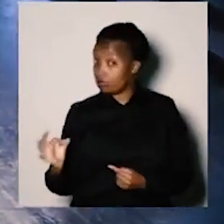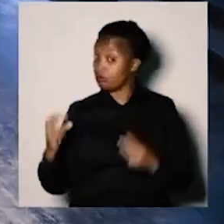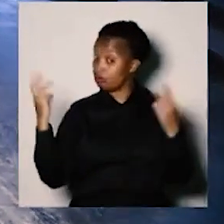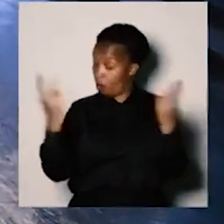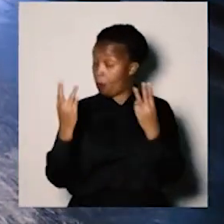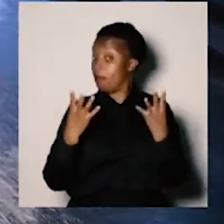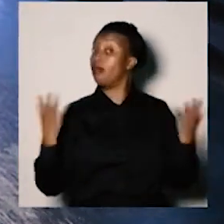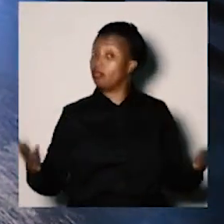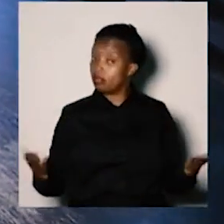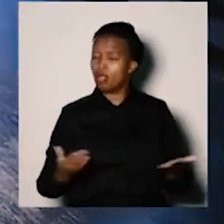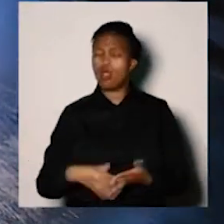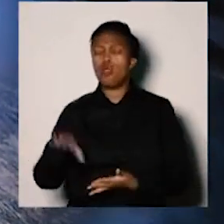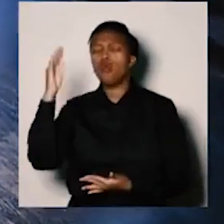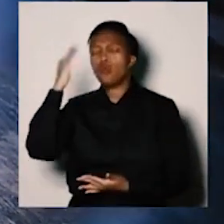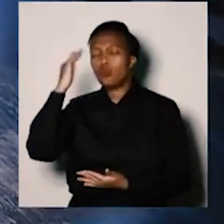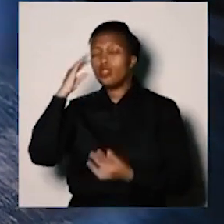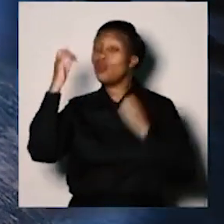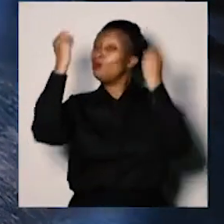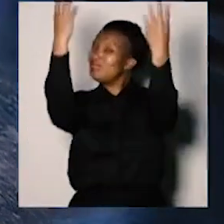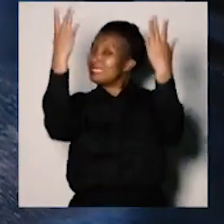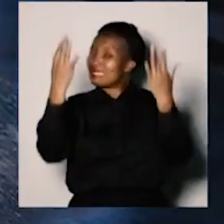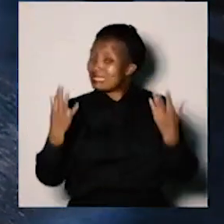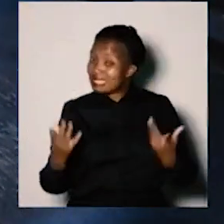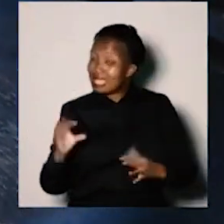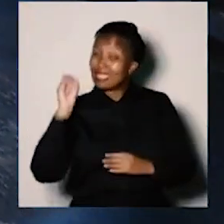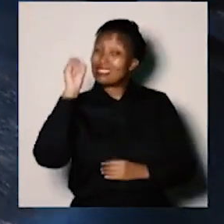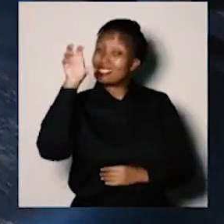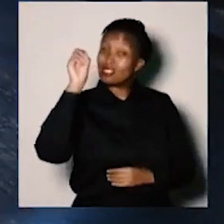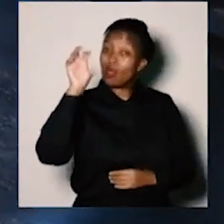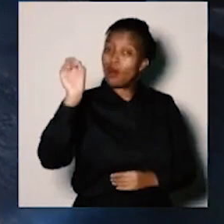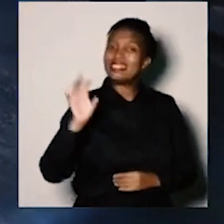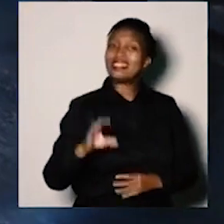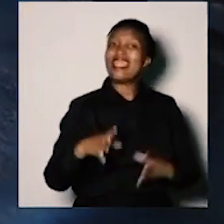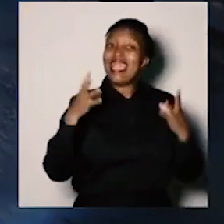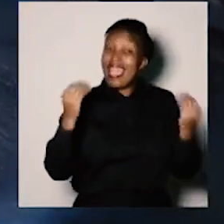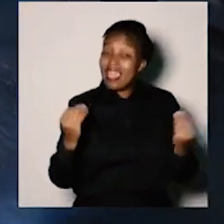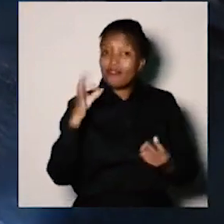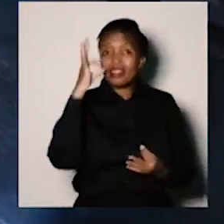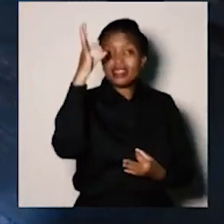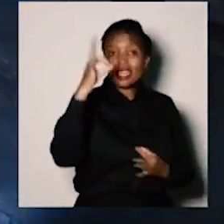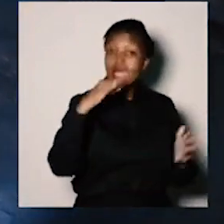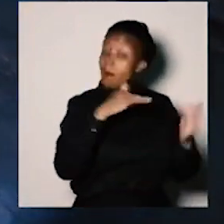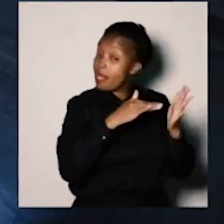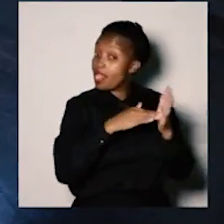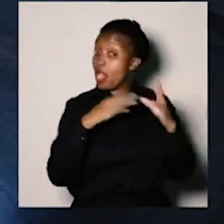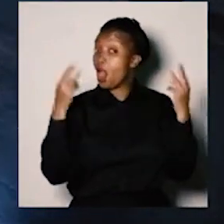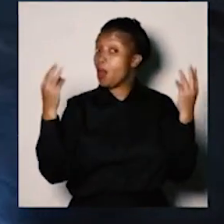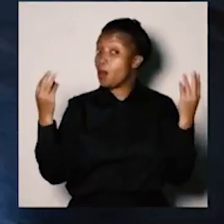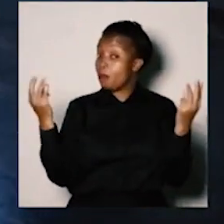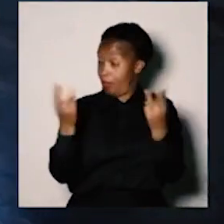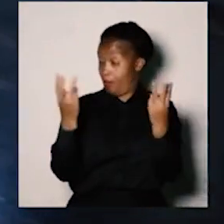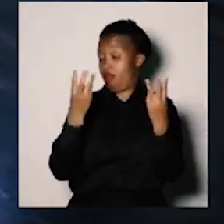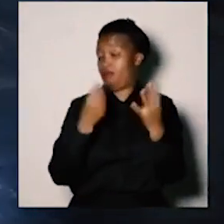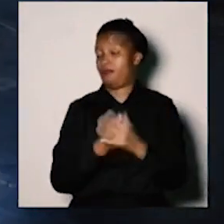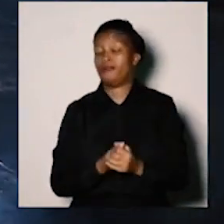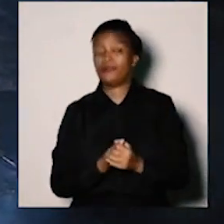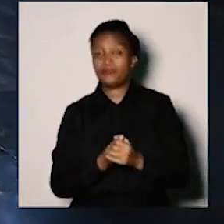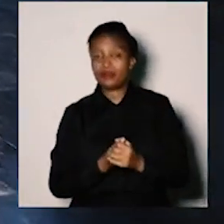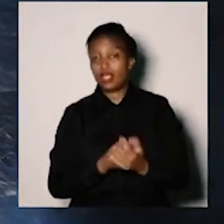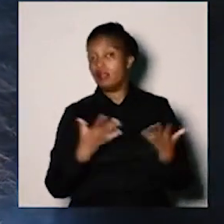10%. Now we know statistically that Soweto has a population of 3 million people. So even if we were to be a church